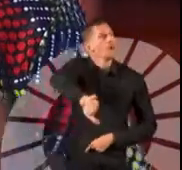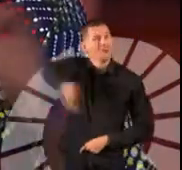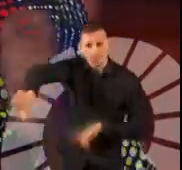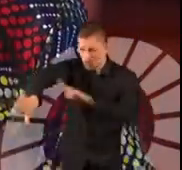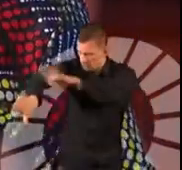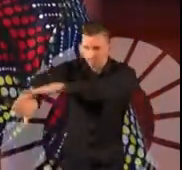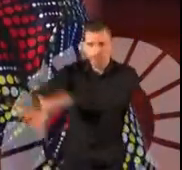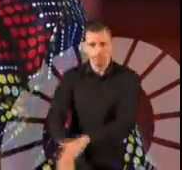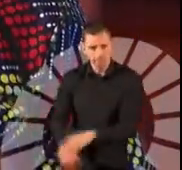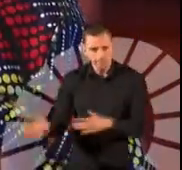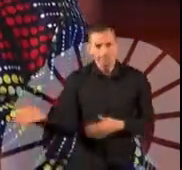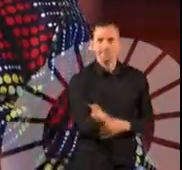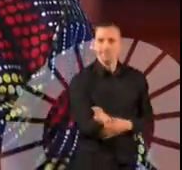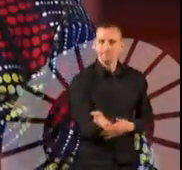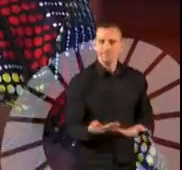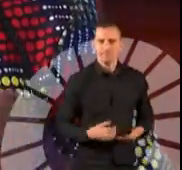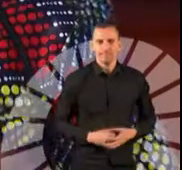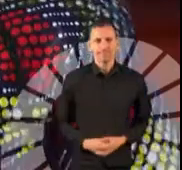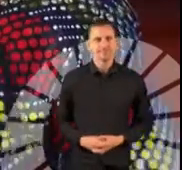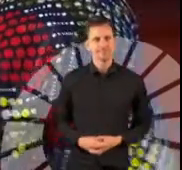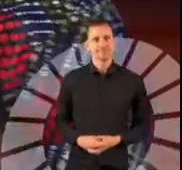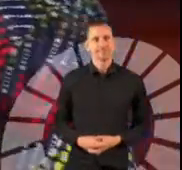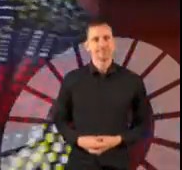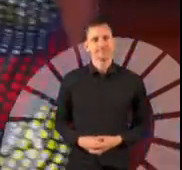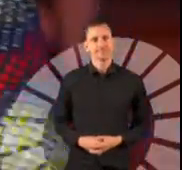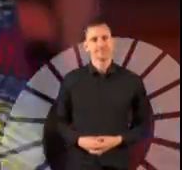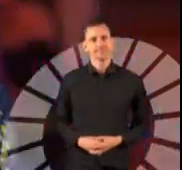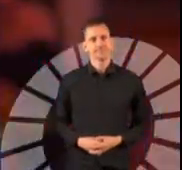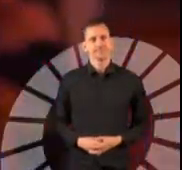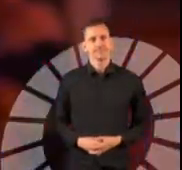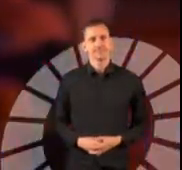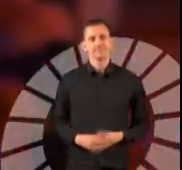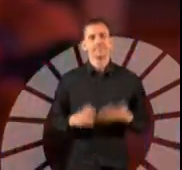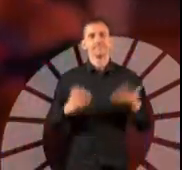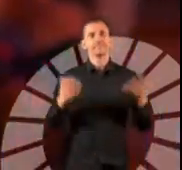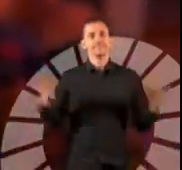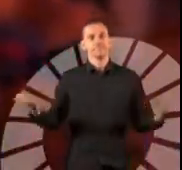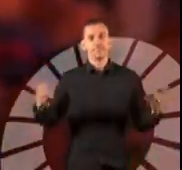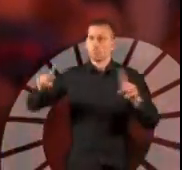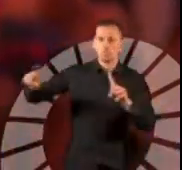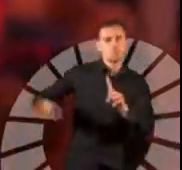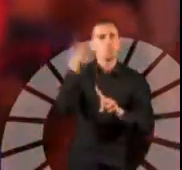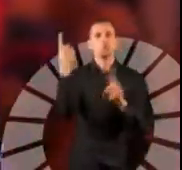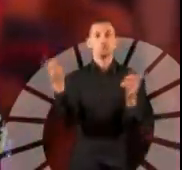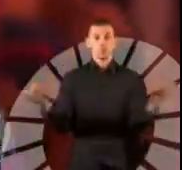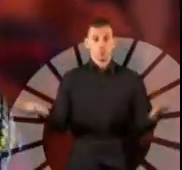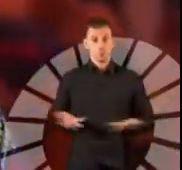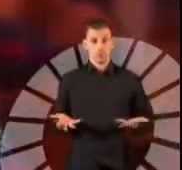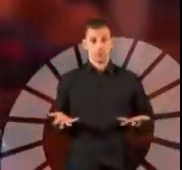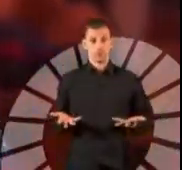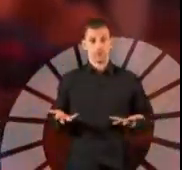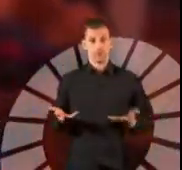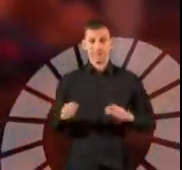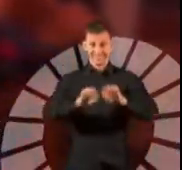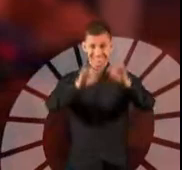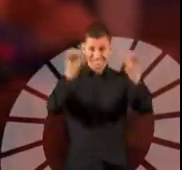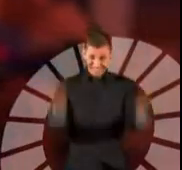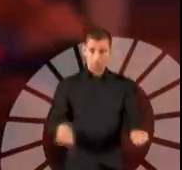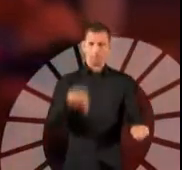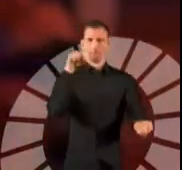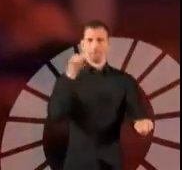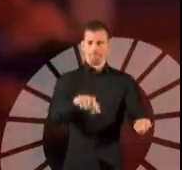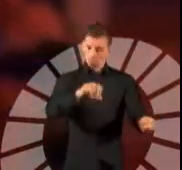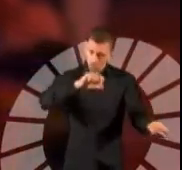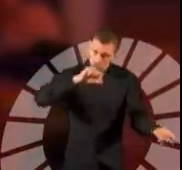education changes and challenges the status quo. Now, you say that you will build back better post-COVID-19. We say show us. You say